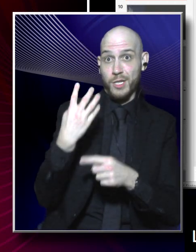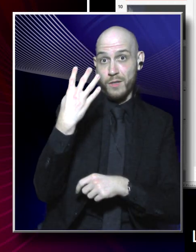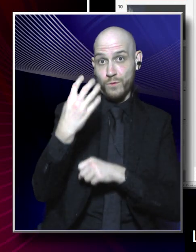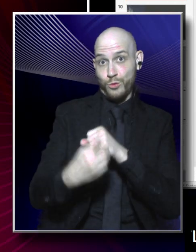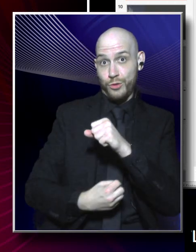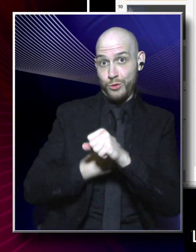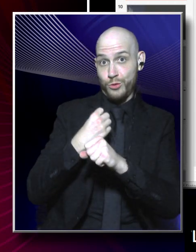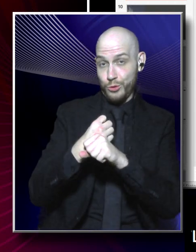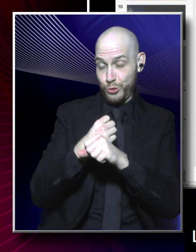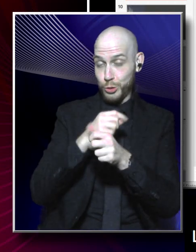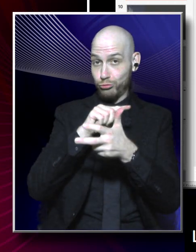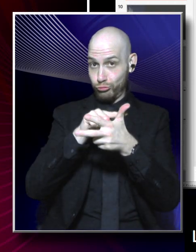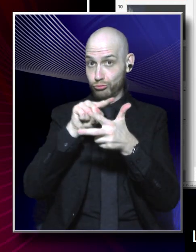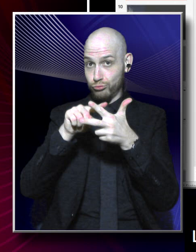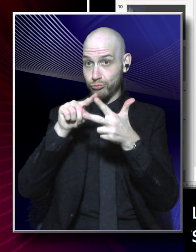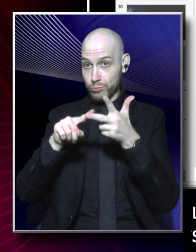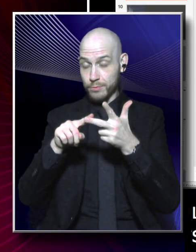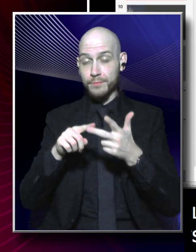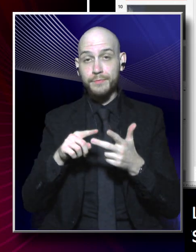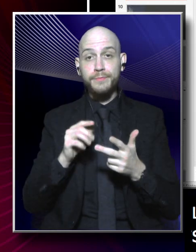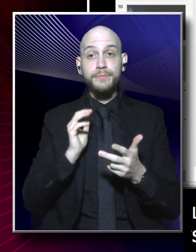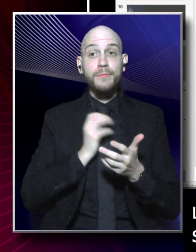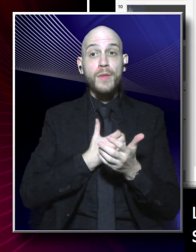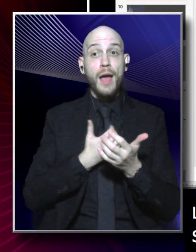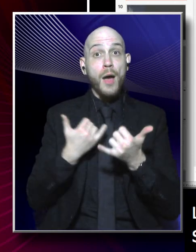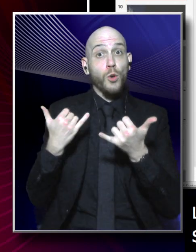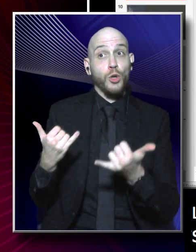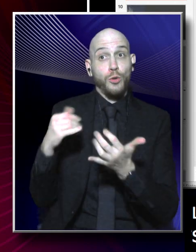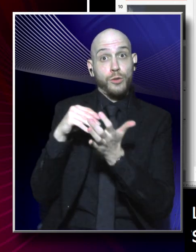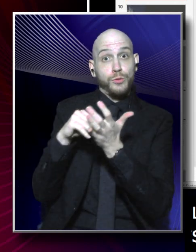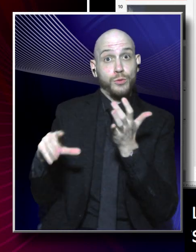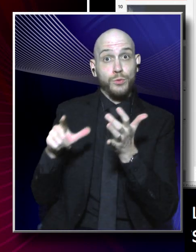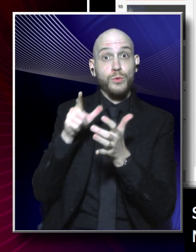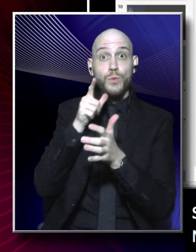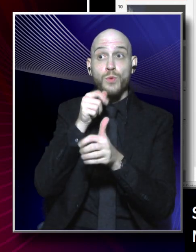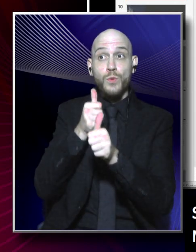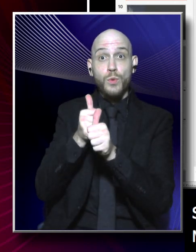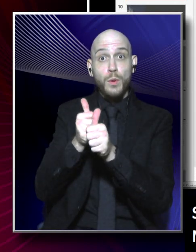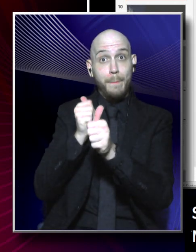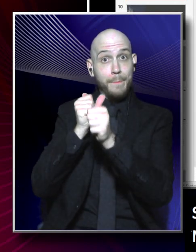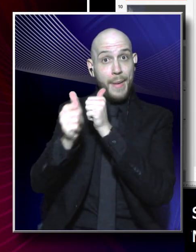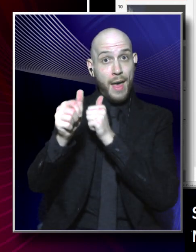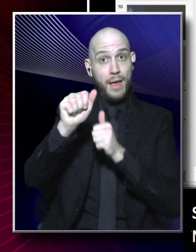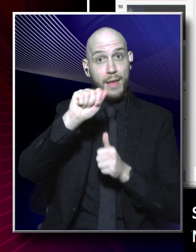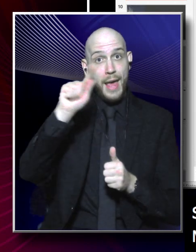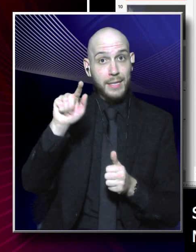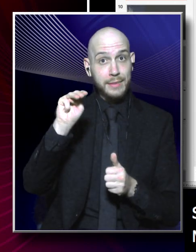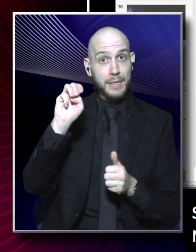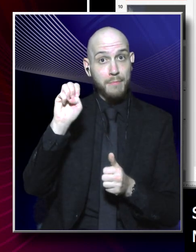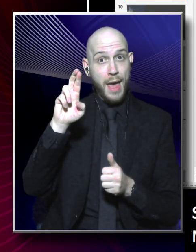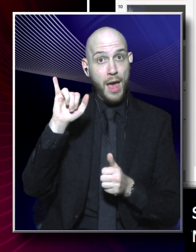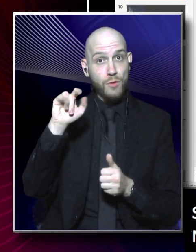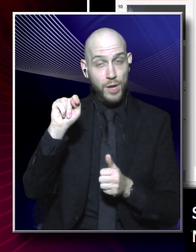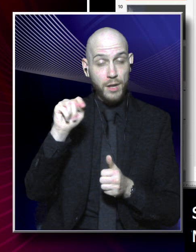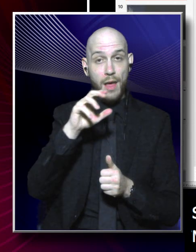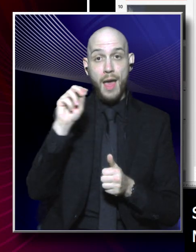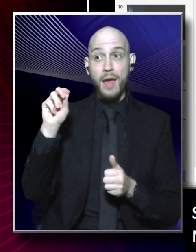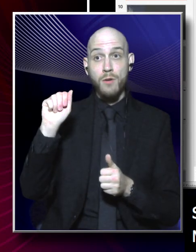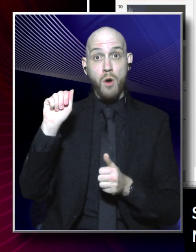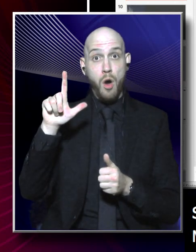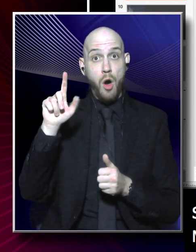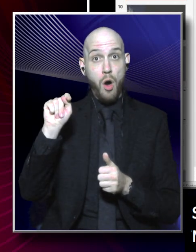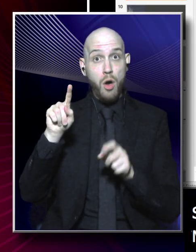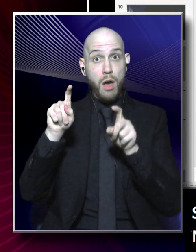currently have that are passing the AZ Merit and the ALT exam are continuing to pass the AZ Merit and the ALT exam. In